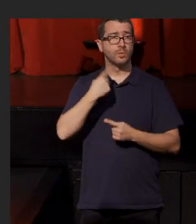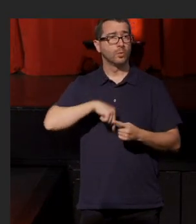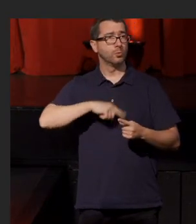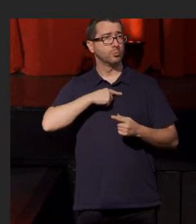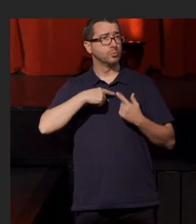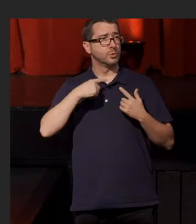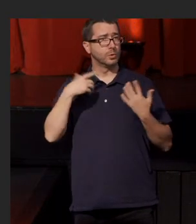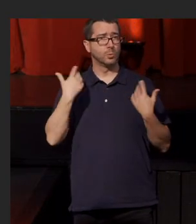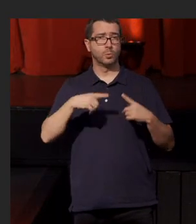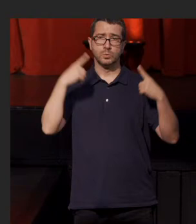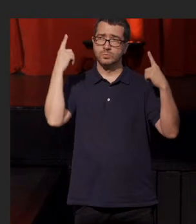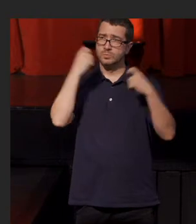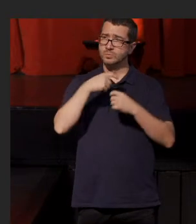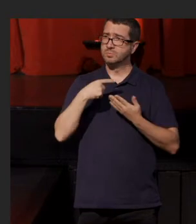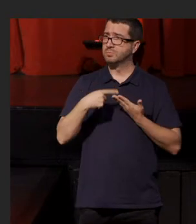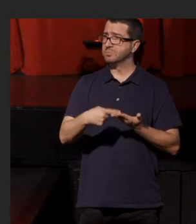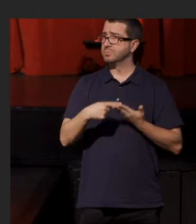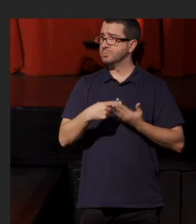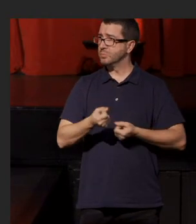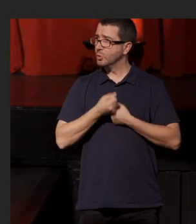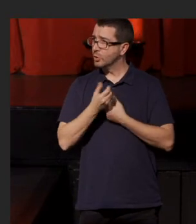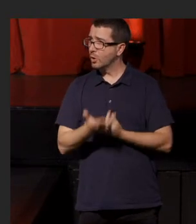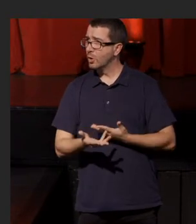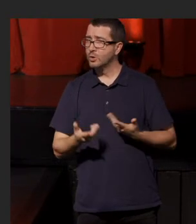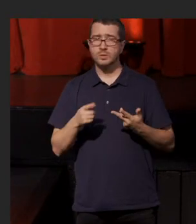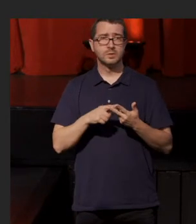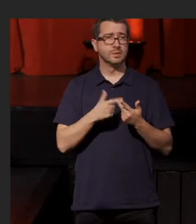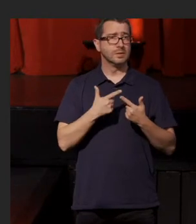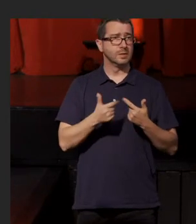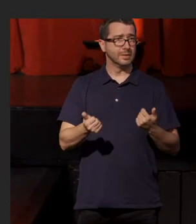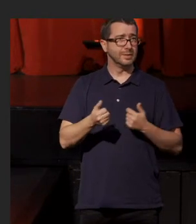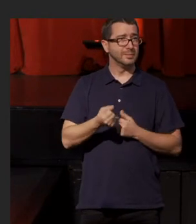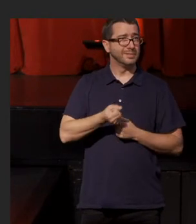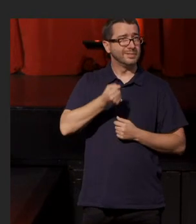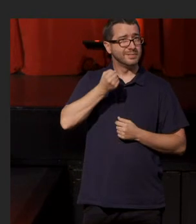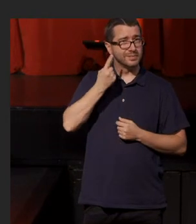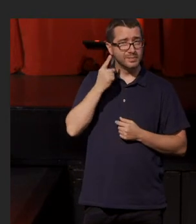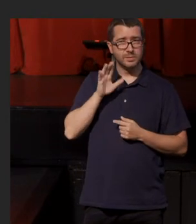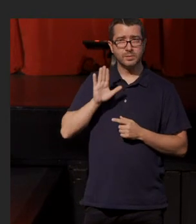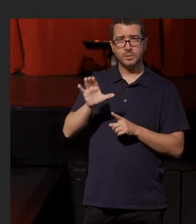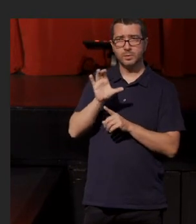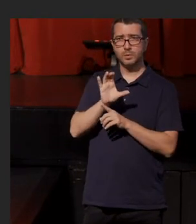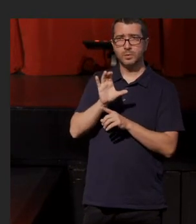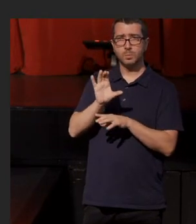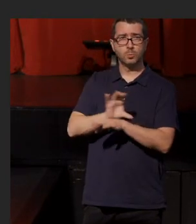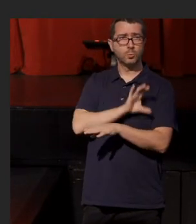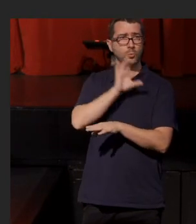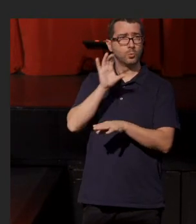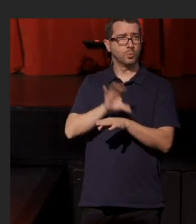about causality and so on, let's not forget there's an enormous engine that happens to be